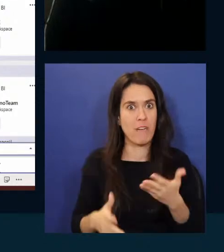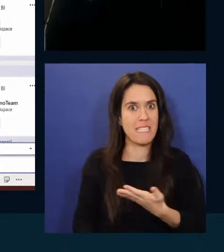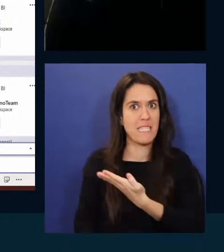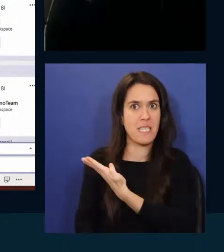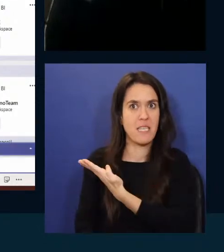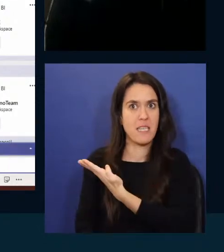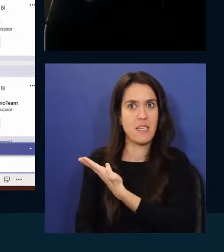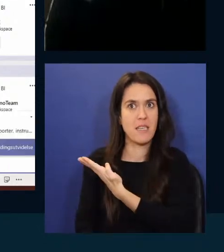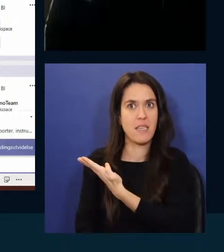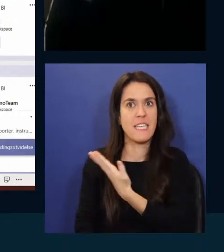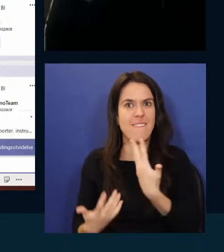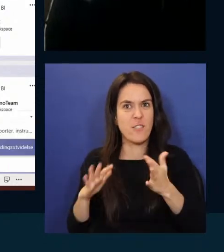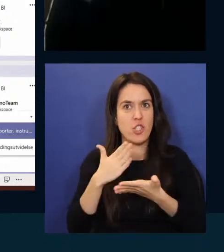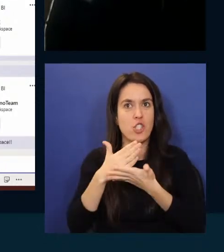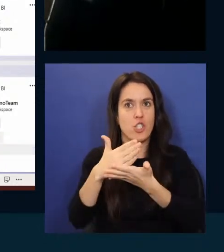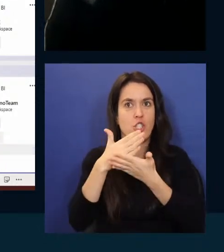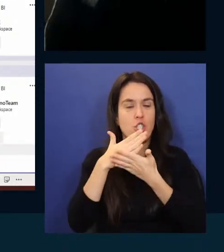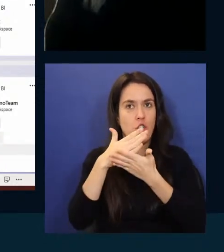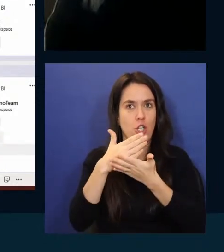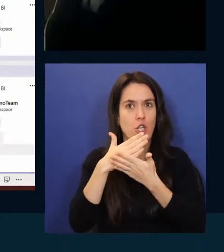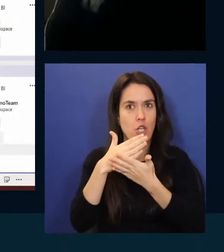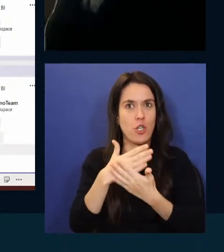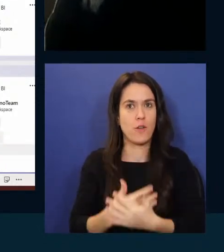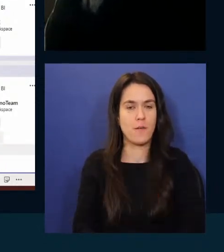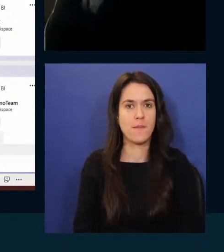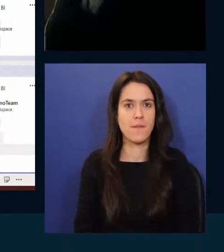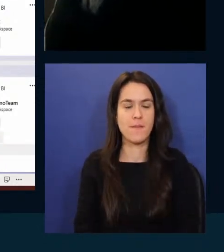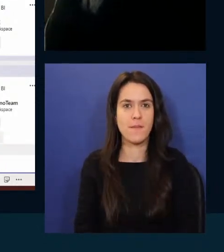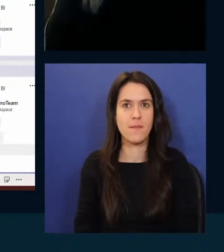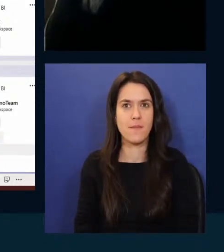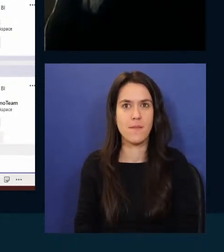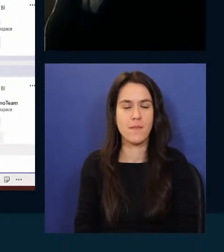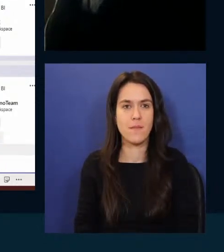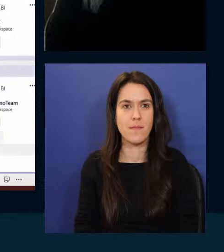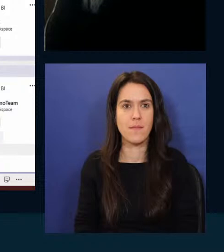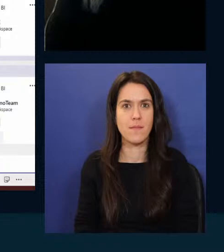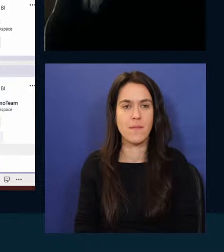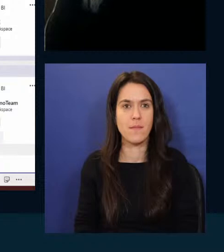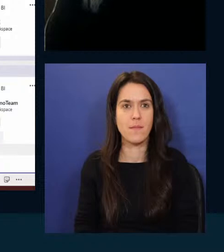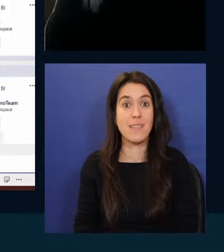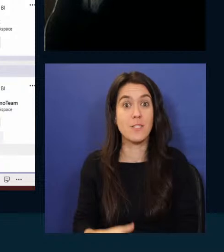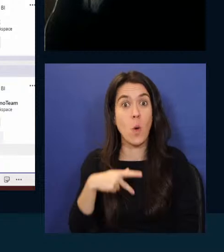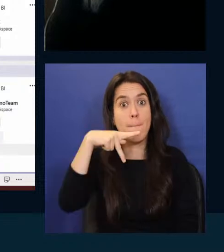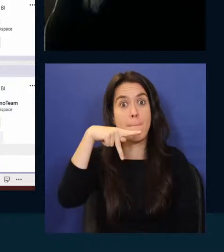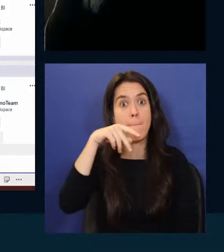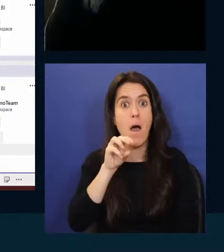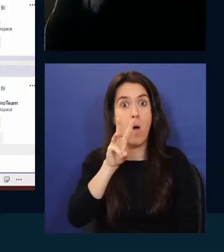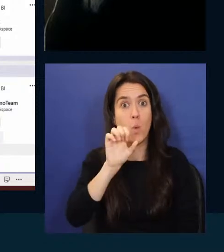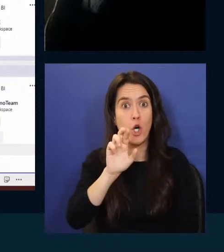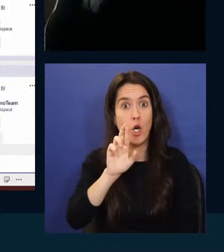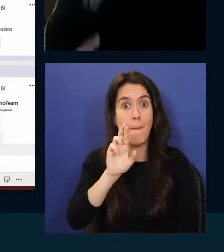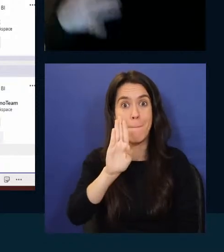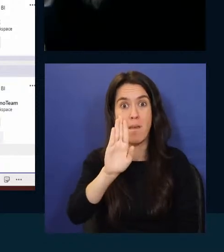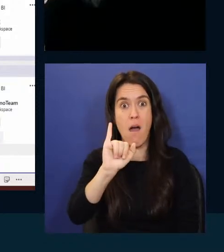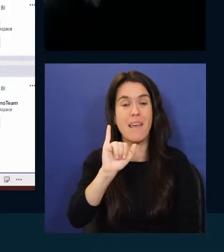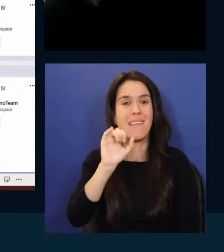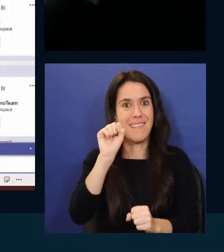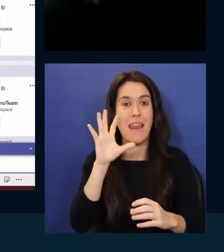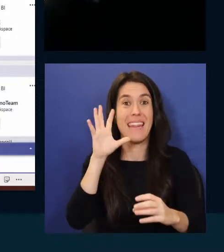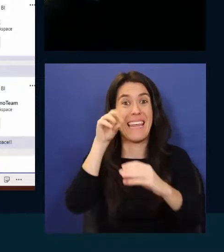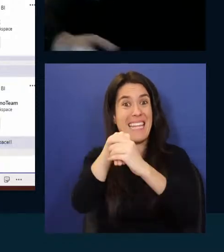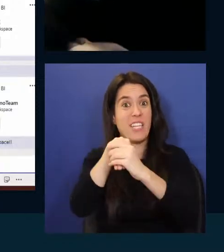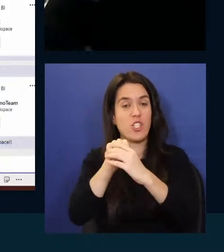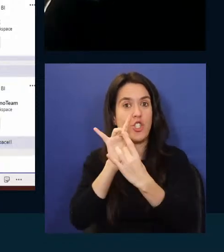shared. And then if you type Power BI into that chat as well, you get the